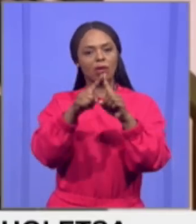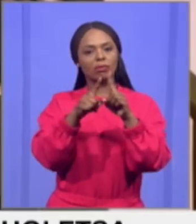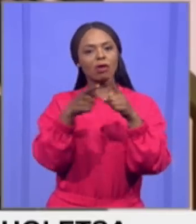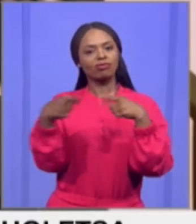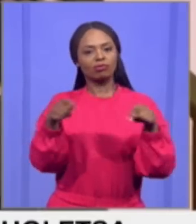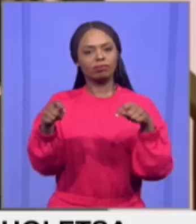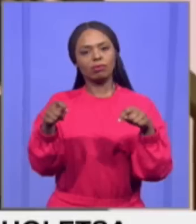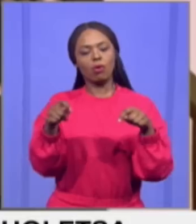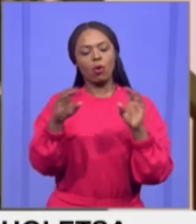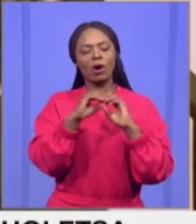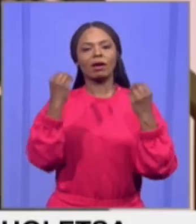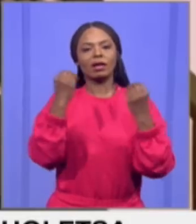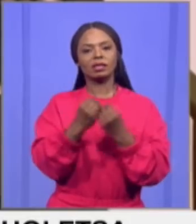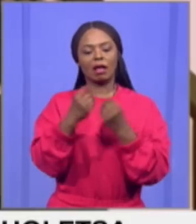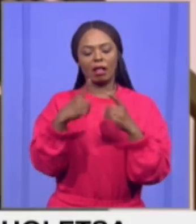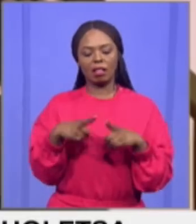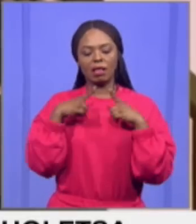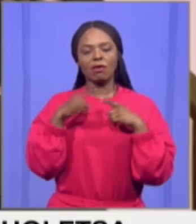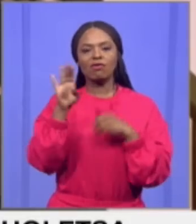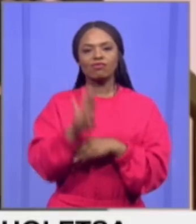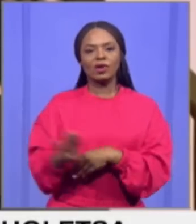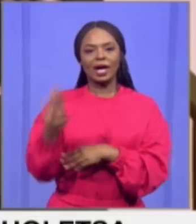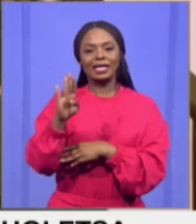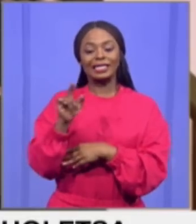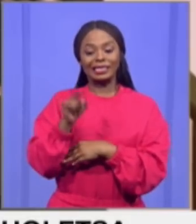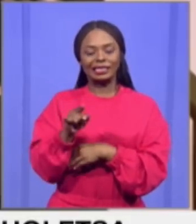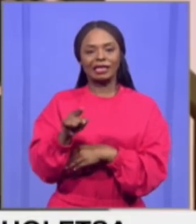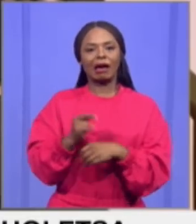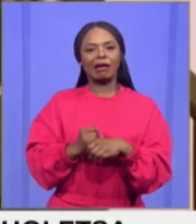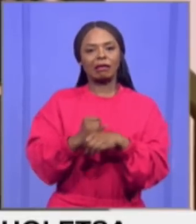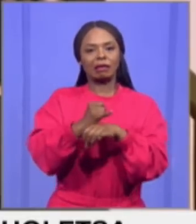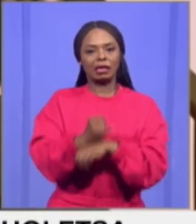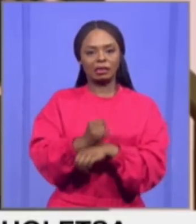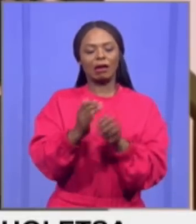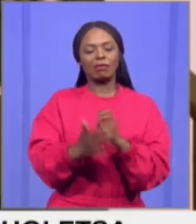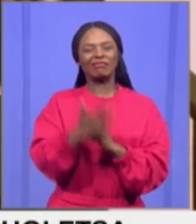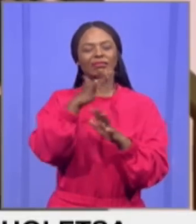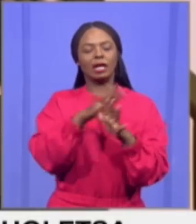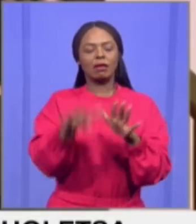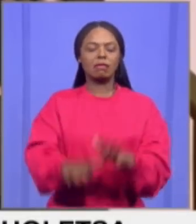of our branches is an urgent and vitally